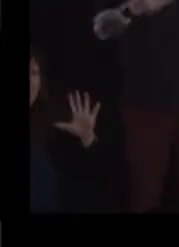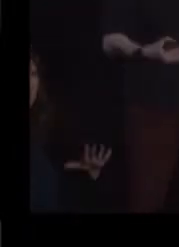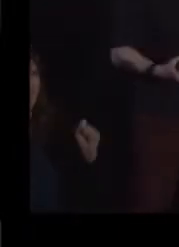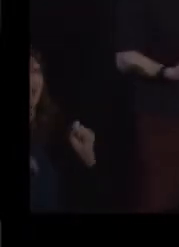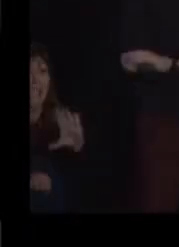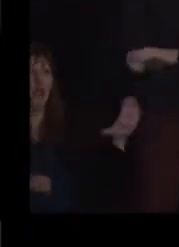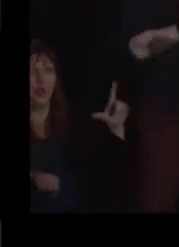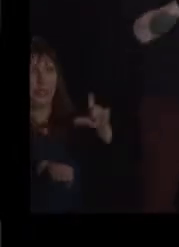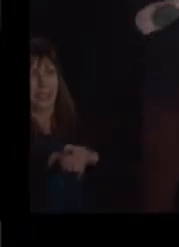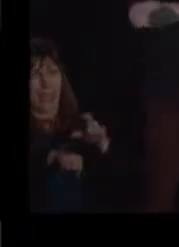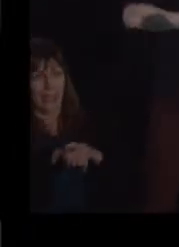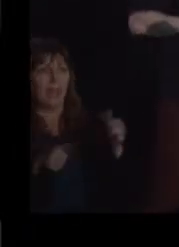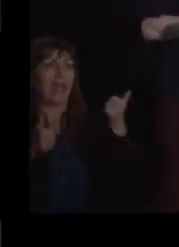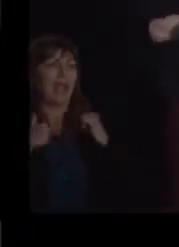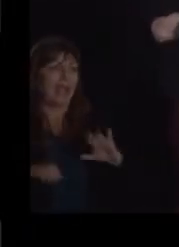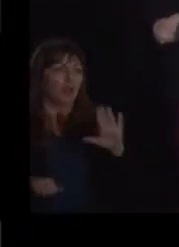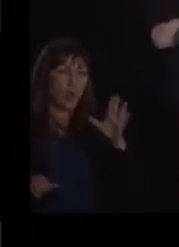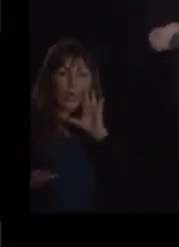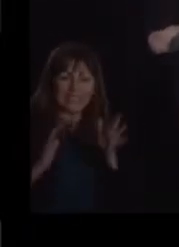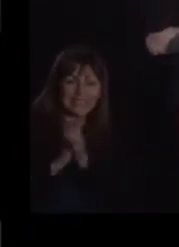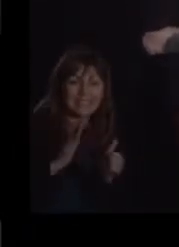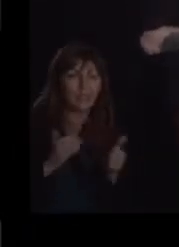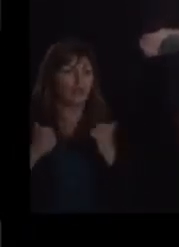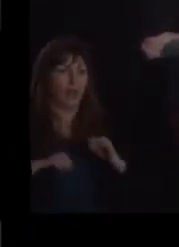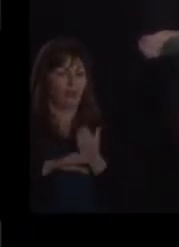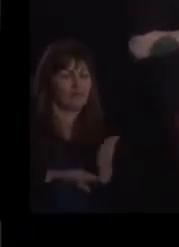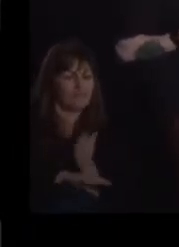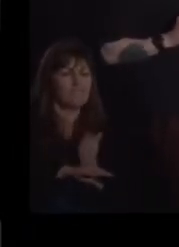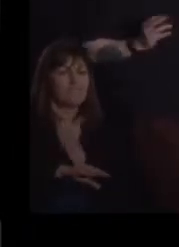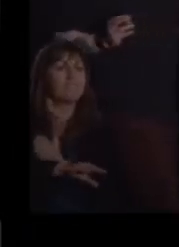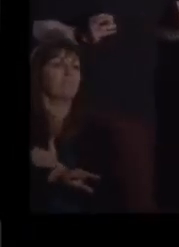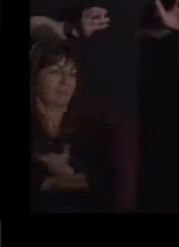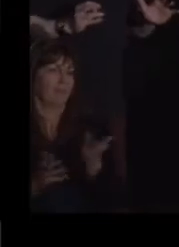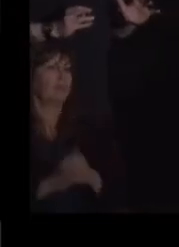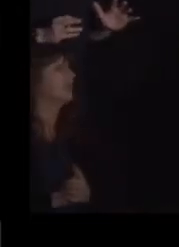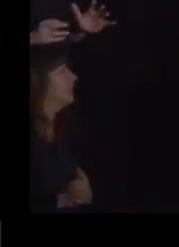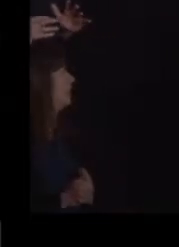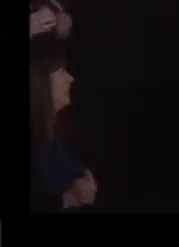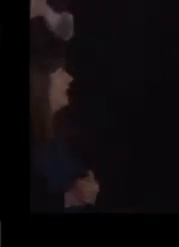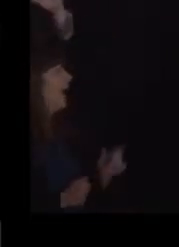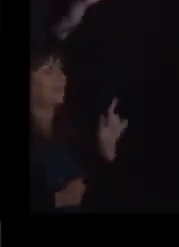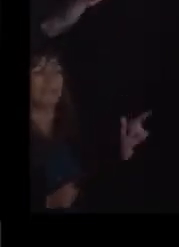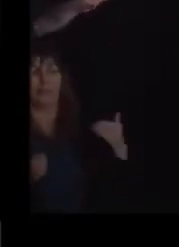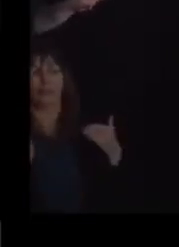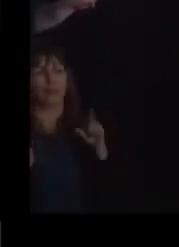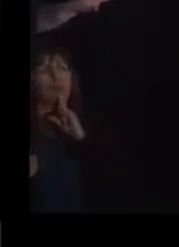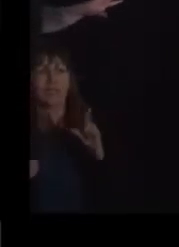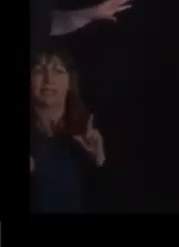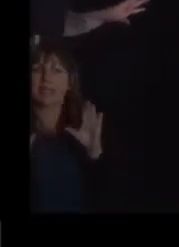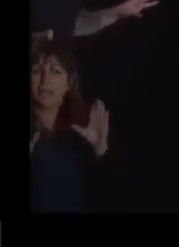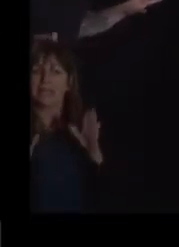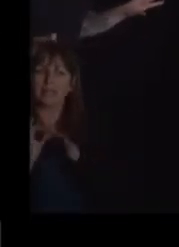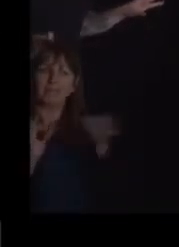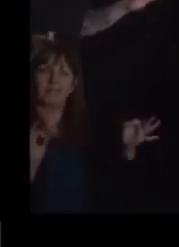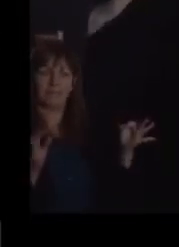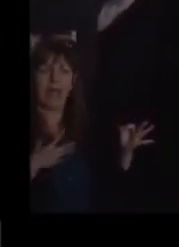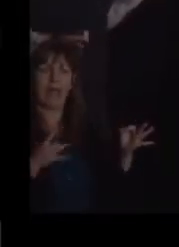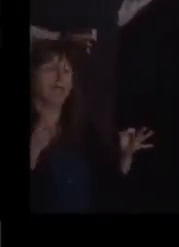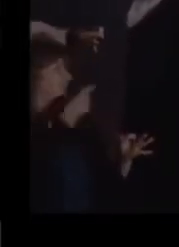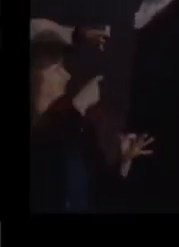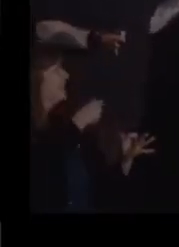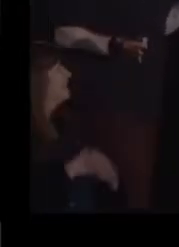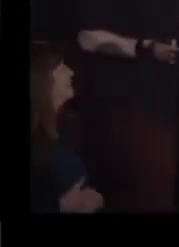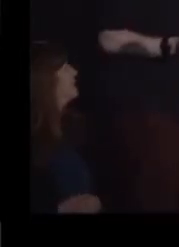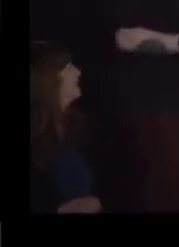the time honing your craft and getting better and better. And I came across this amazing term and this amazing gift.